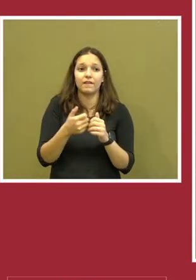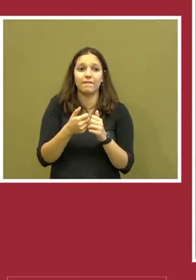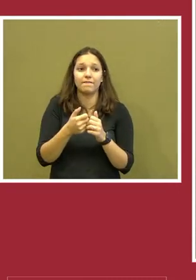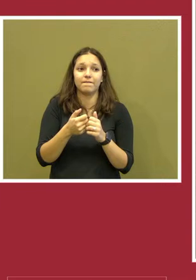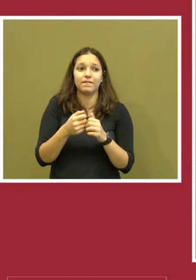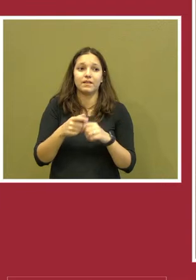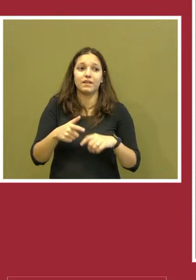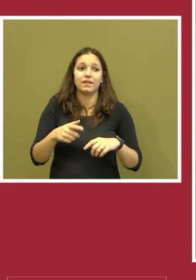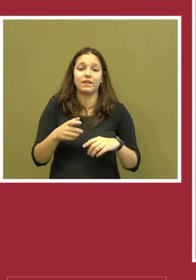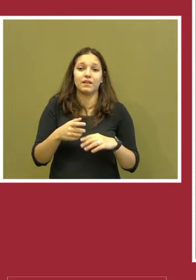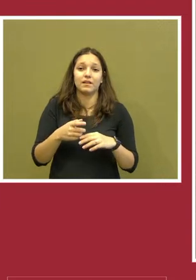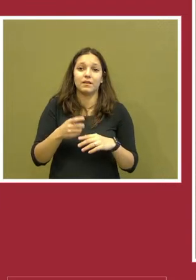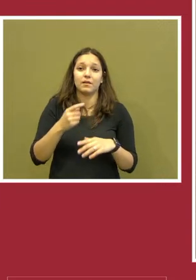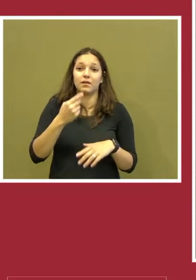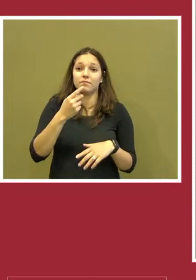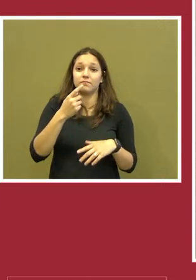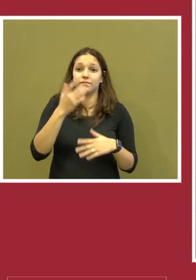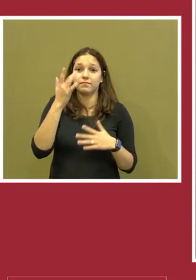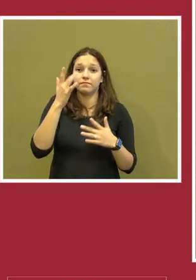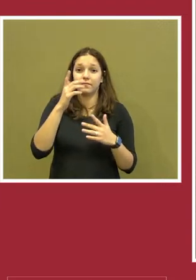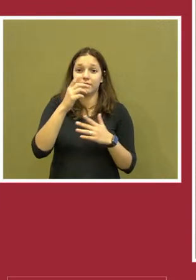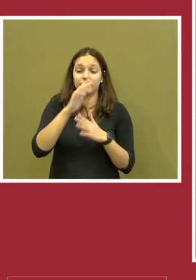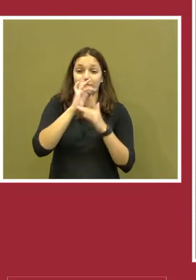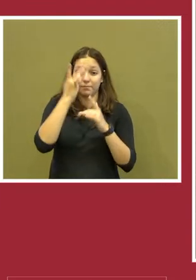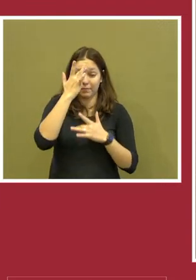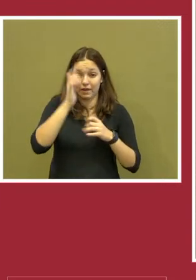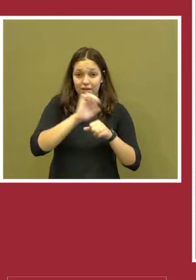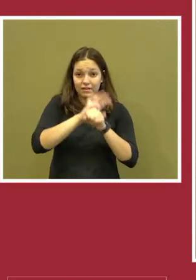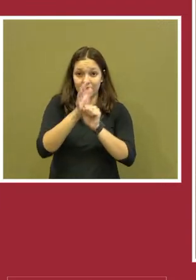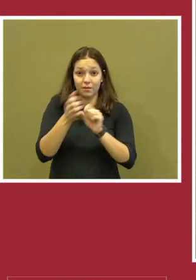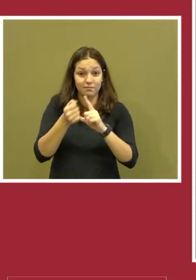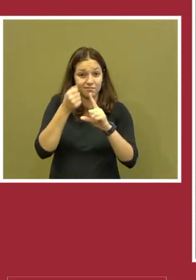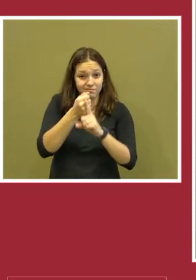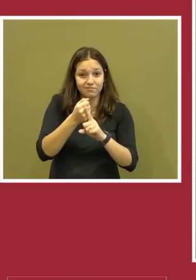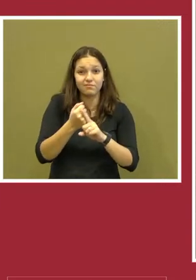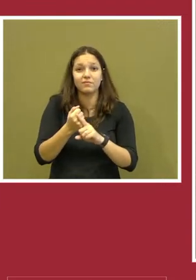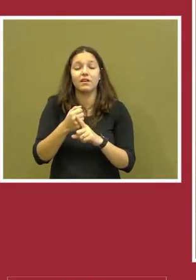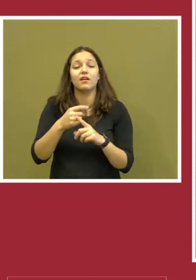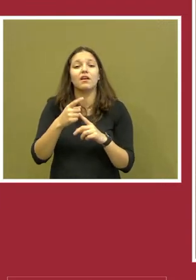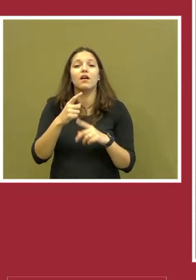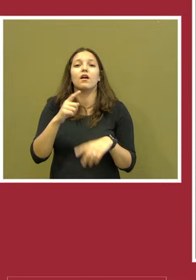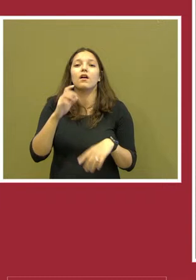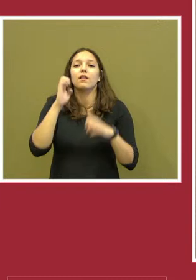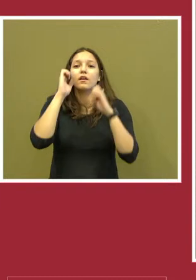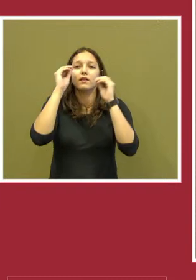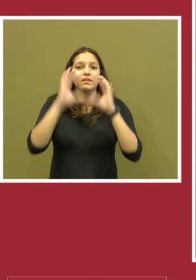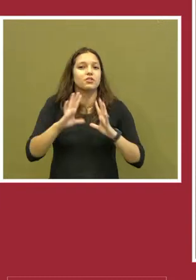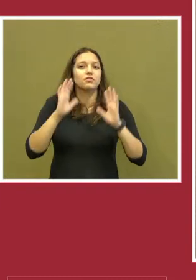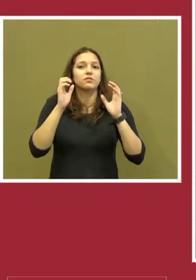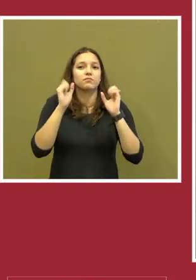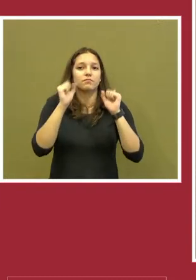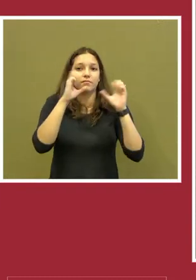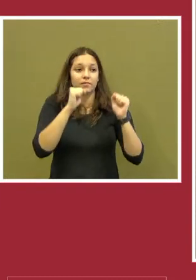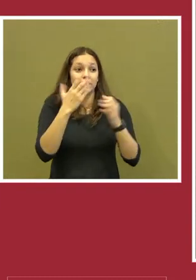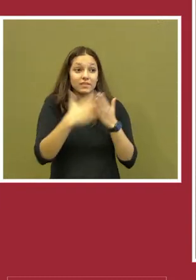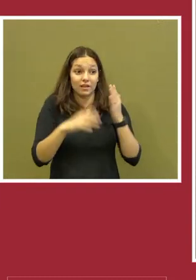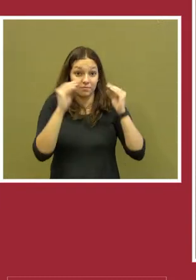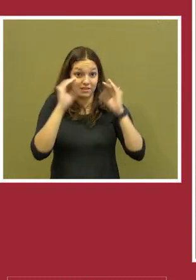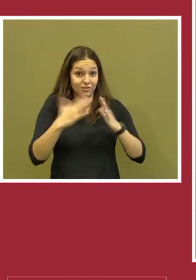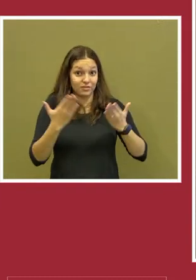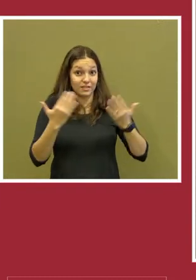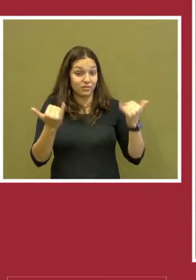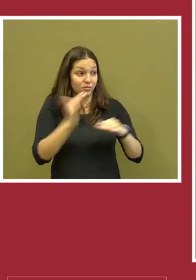disrupted learning that marked my child's high school years, the educators were outstanding. I want to call out some who are actually in the room